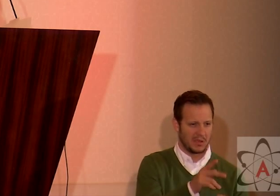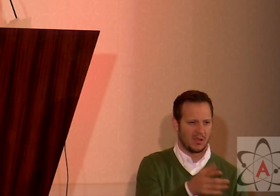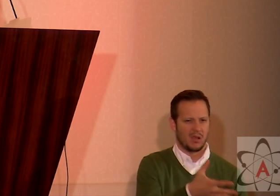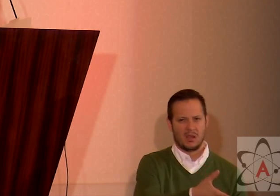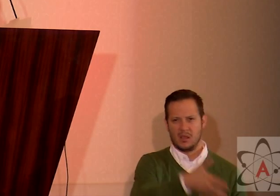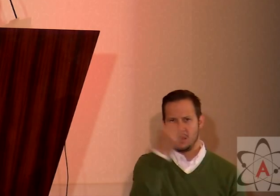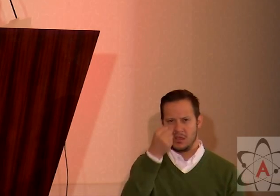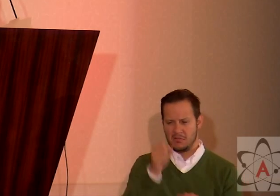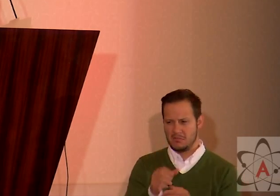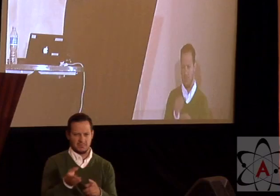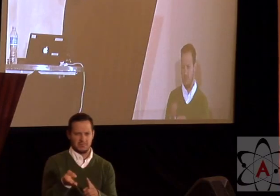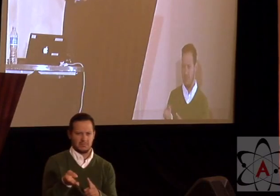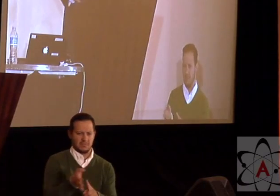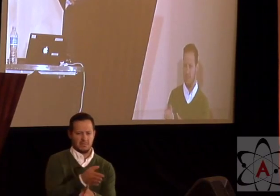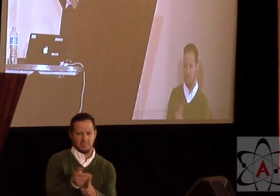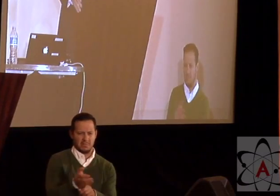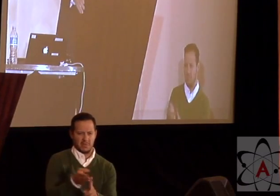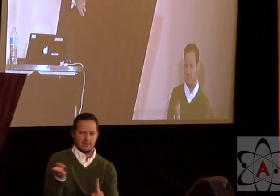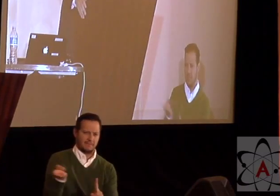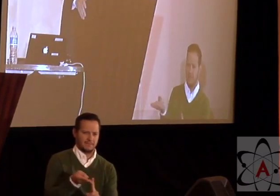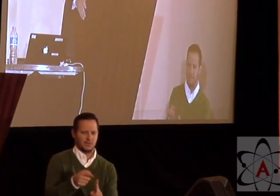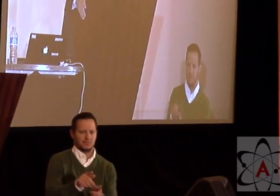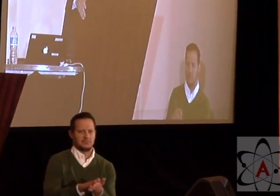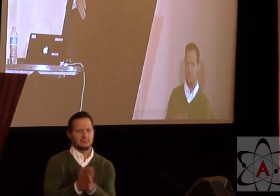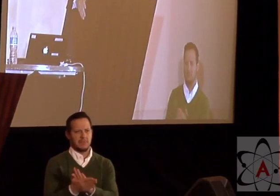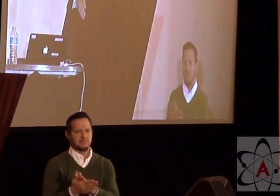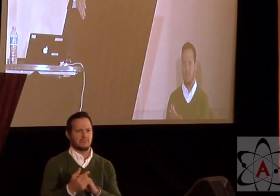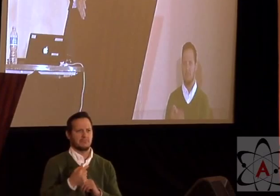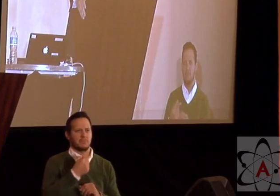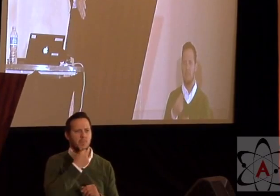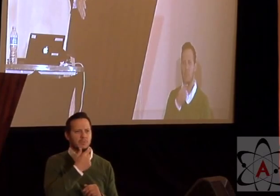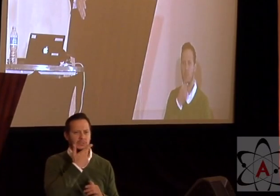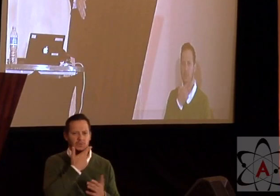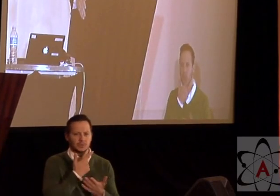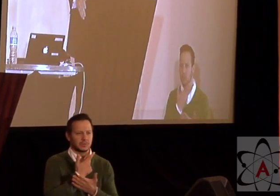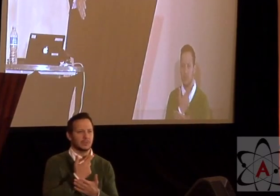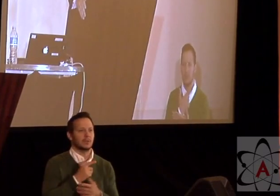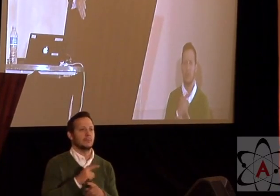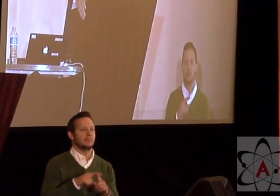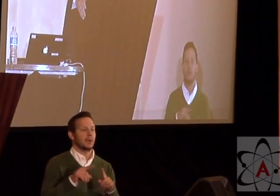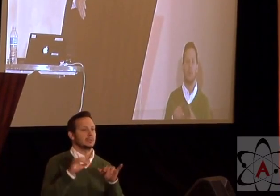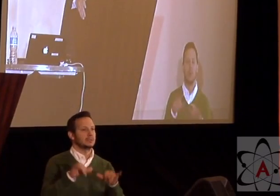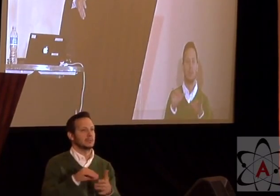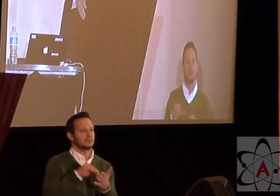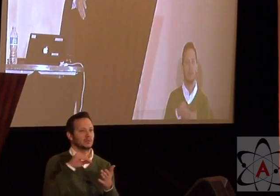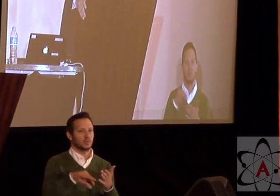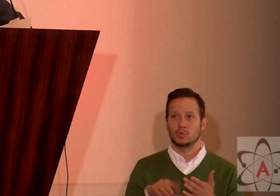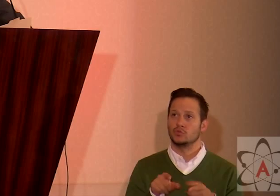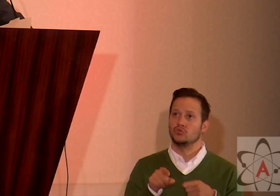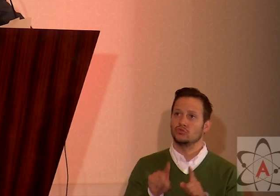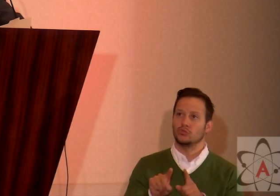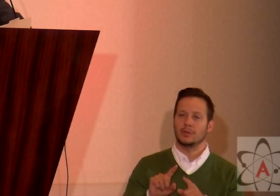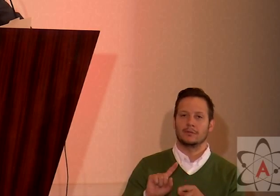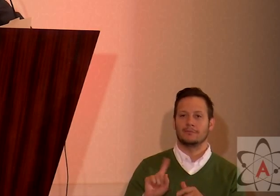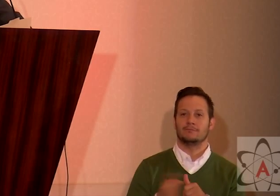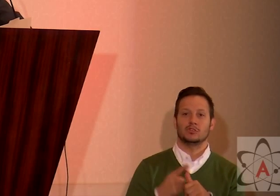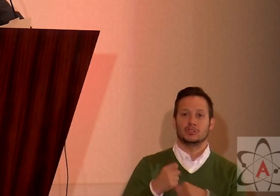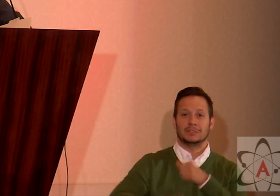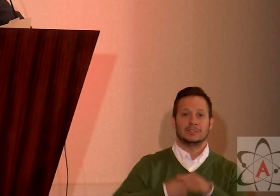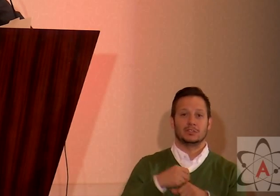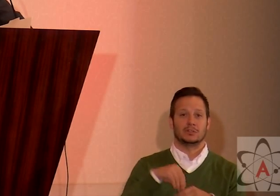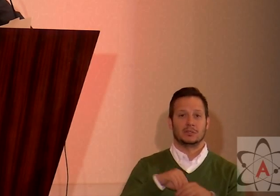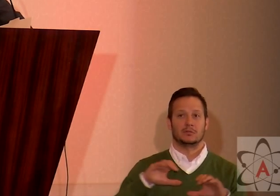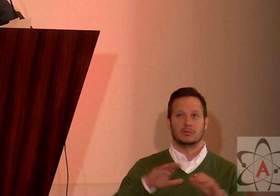them into homosexuals. But then these same students find out halfway through their first year in